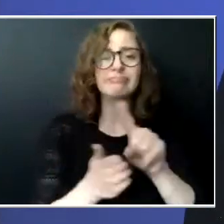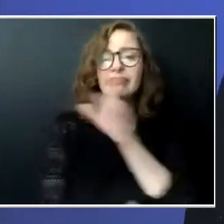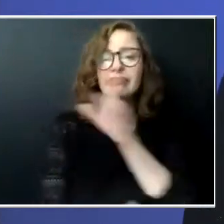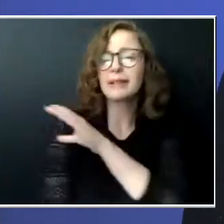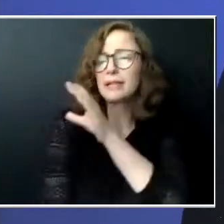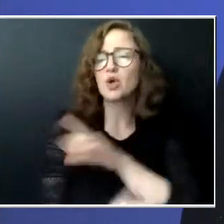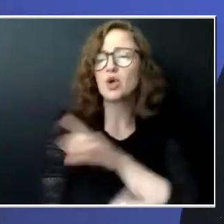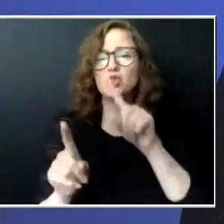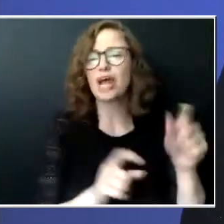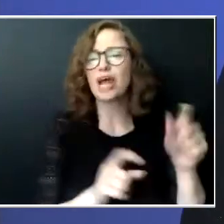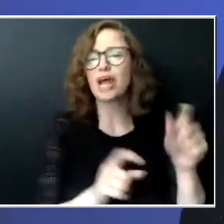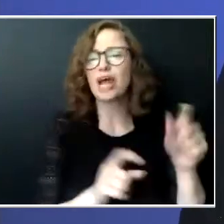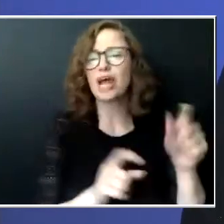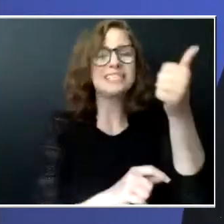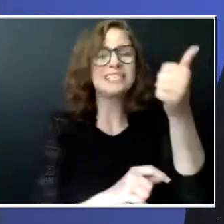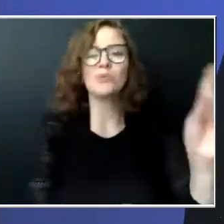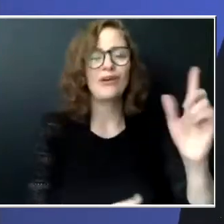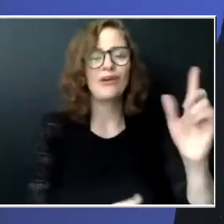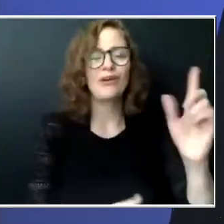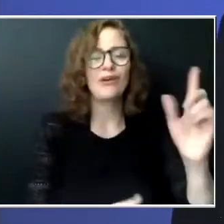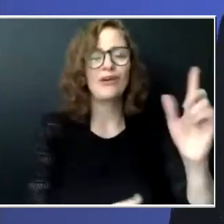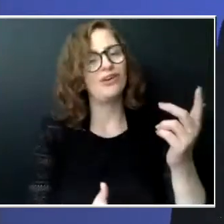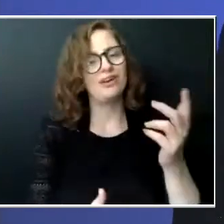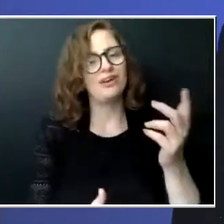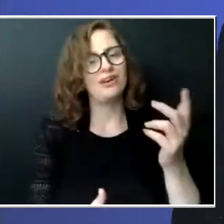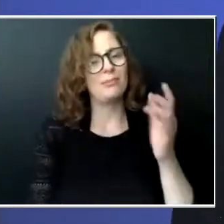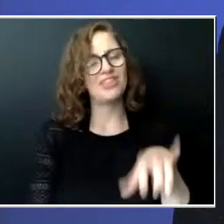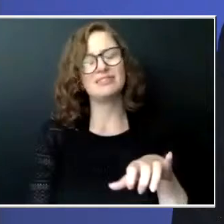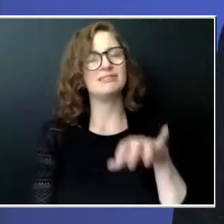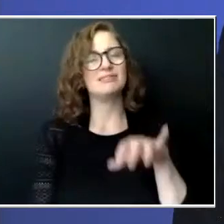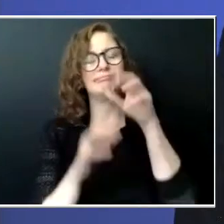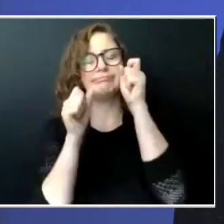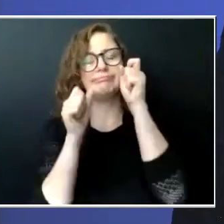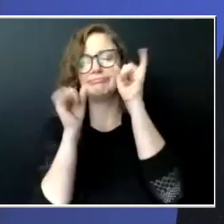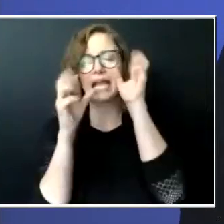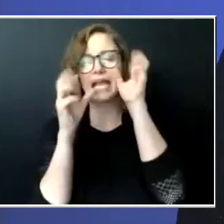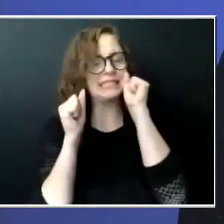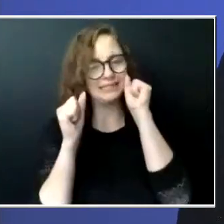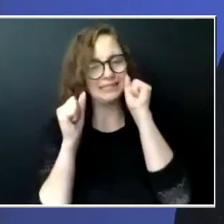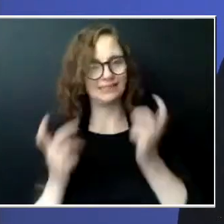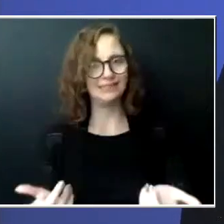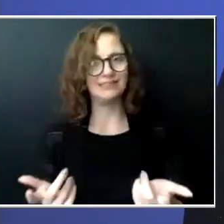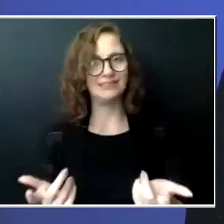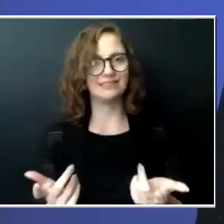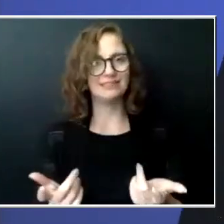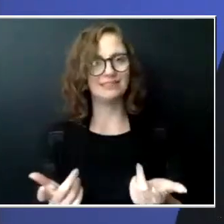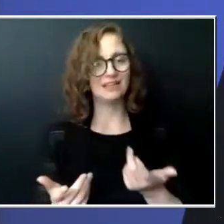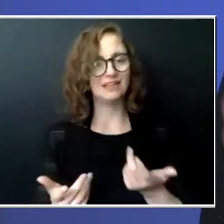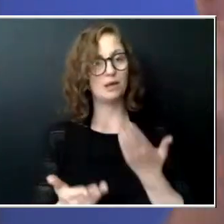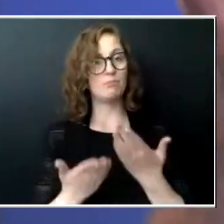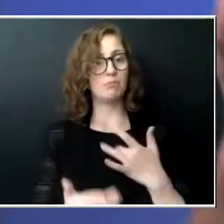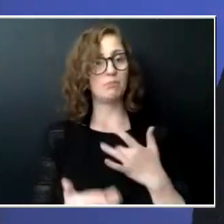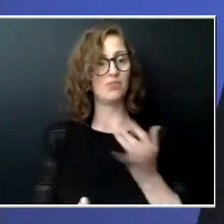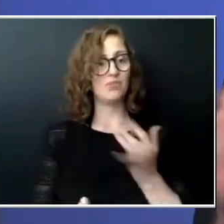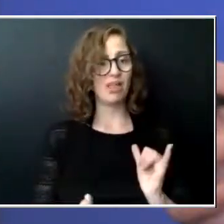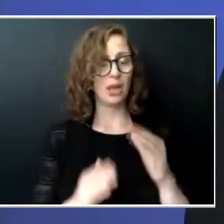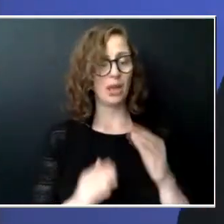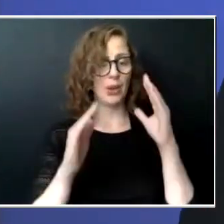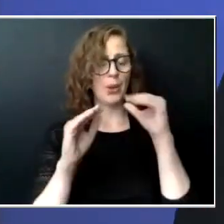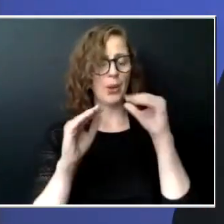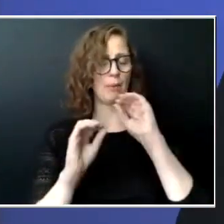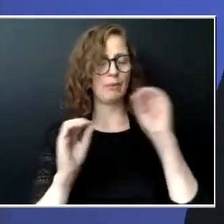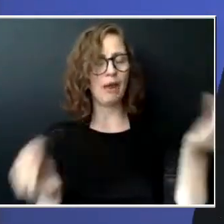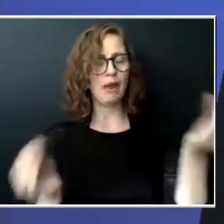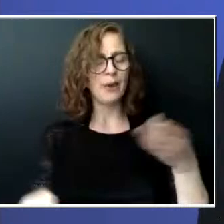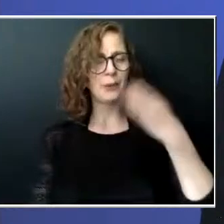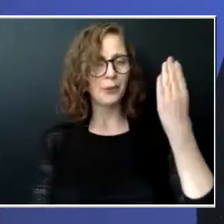that's so amazing that you might feel like you have no hope, but there might be somewhere,